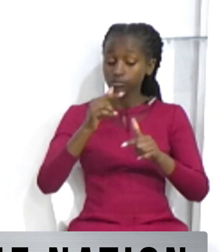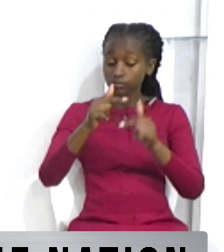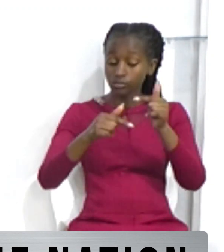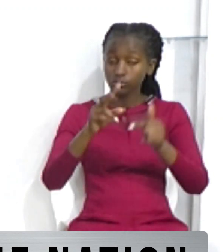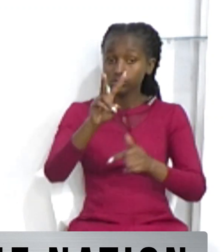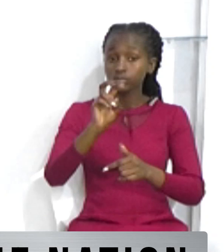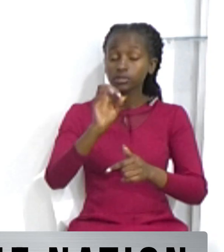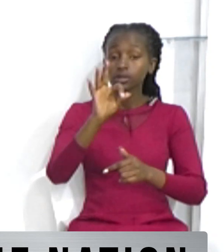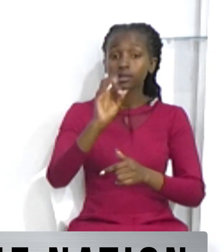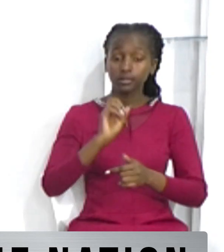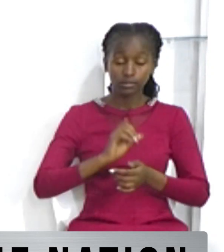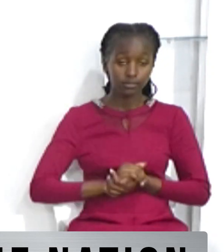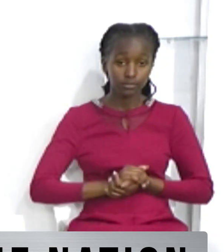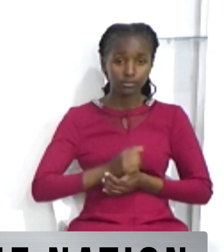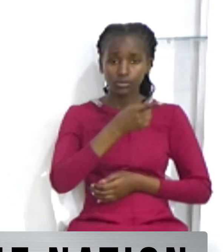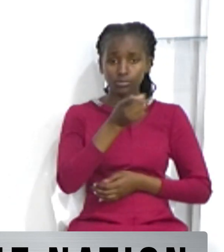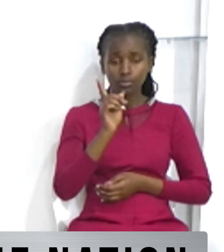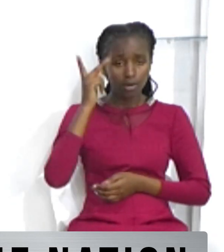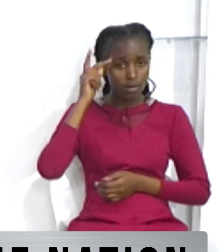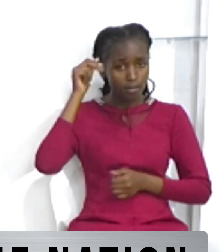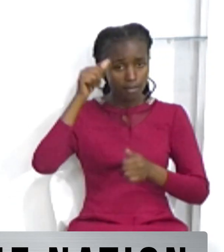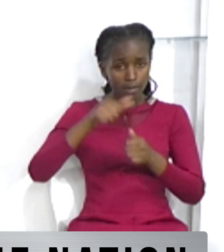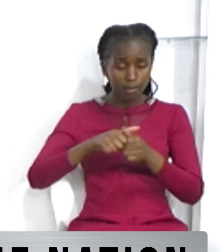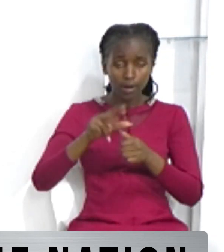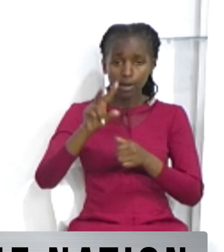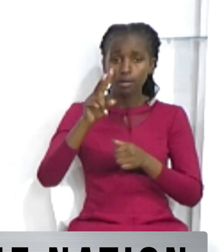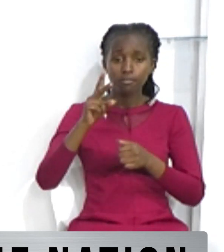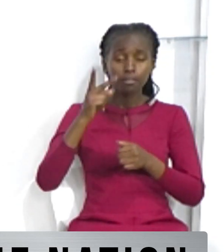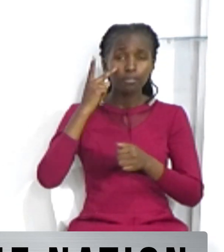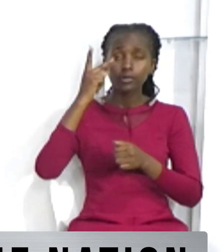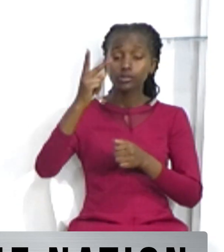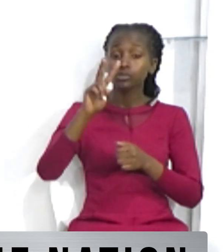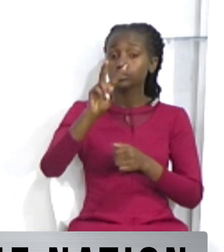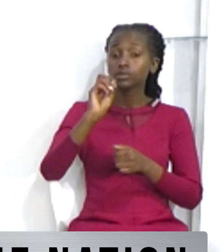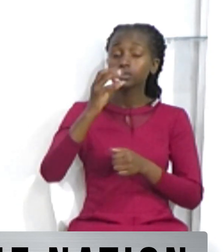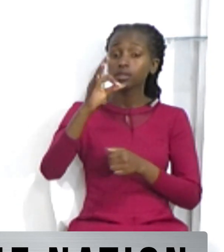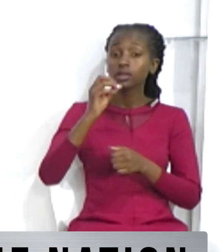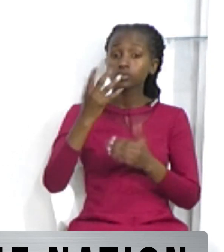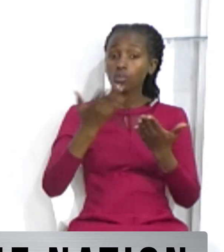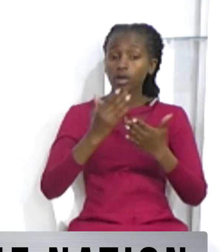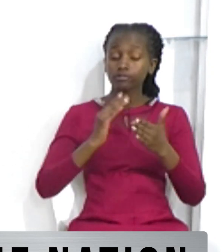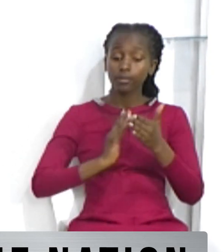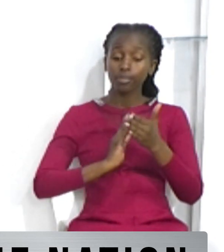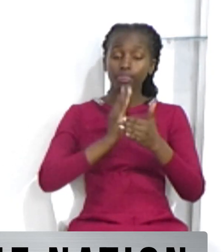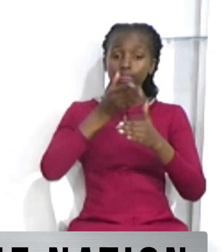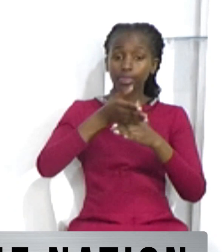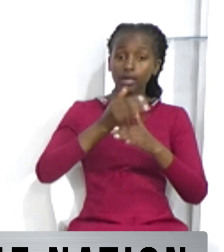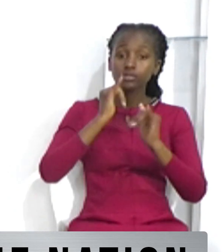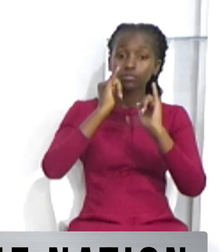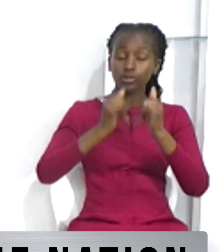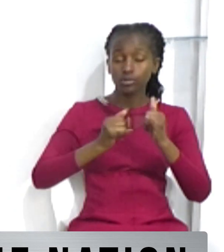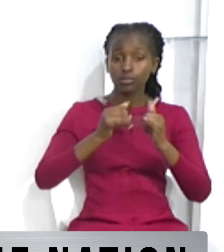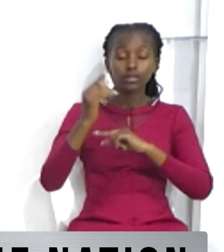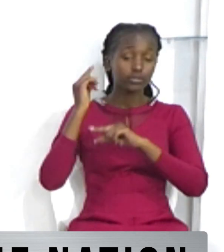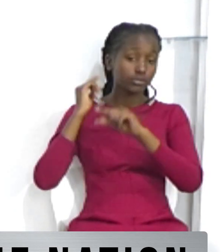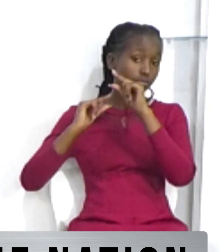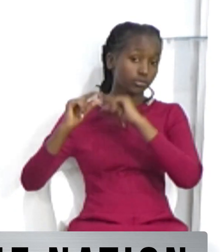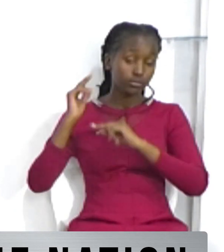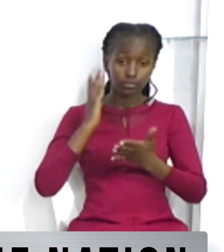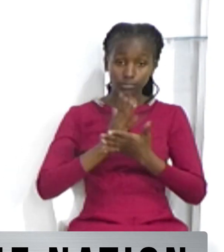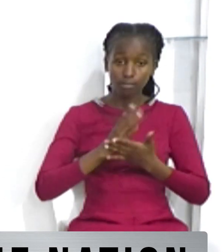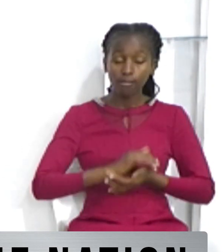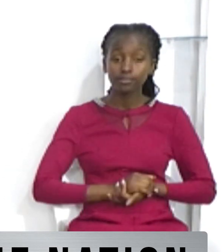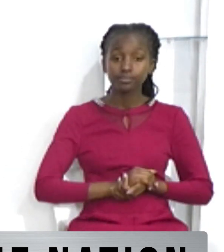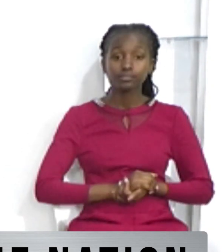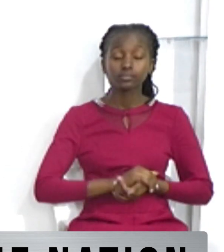2030, you remember Vision 2030, it's a clear indication we are crossing the line into another generation. And there are